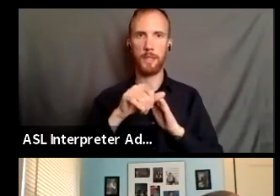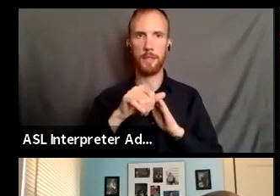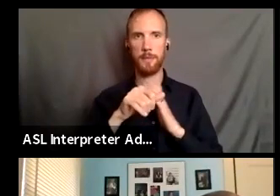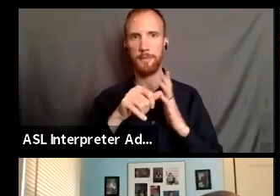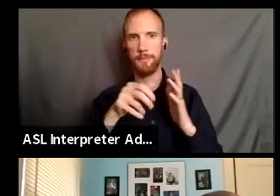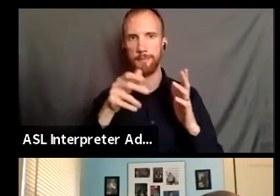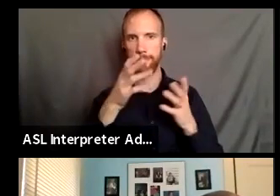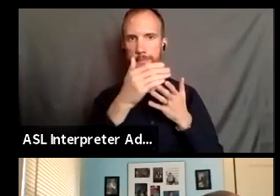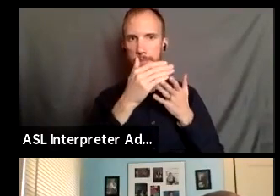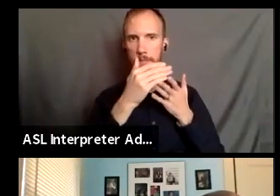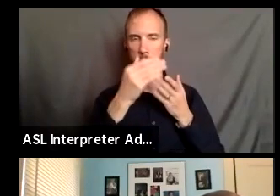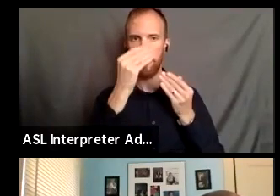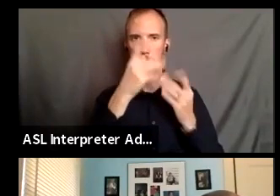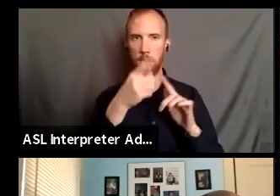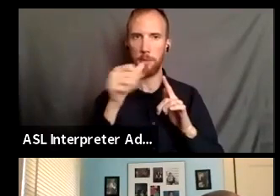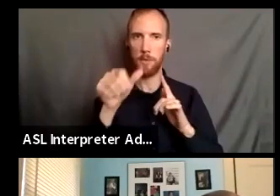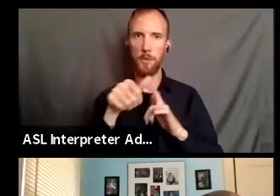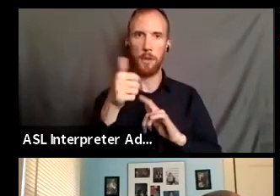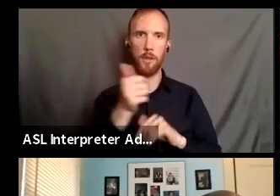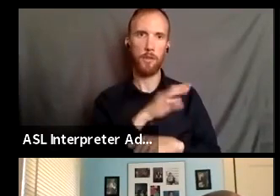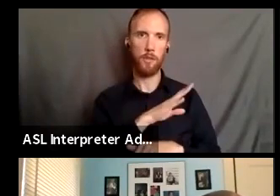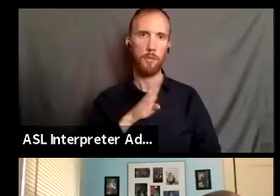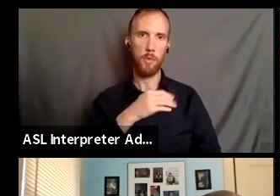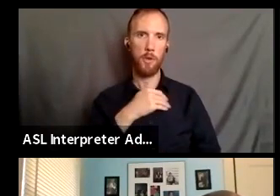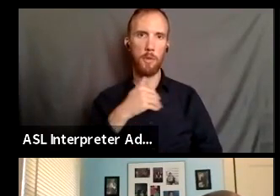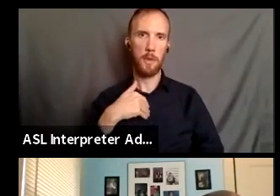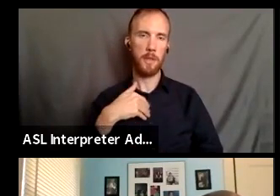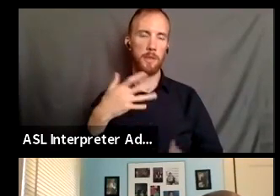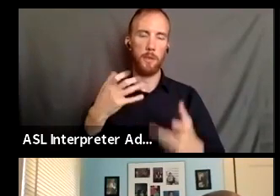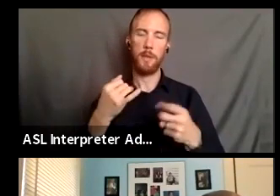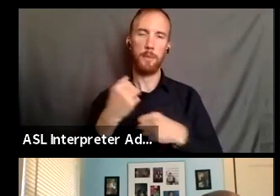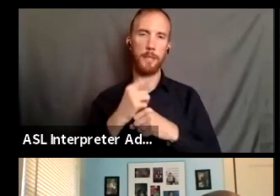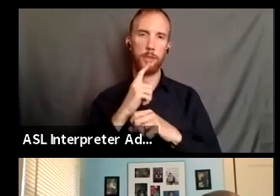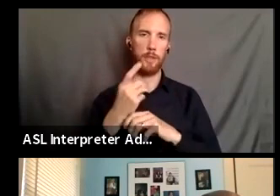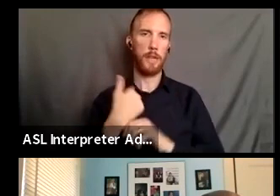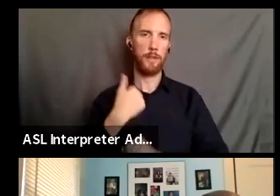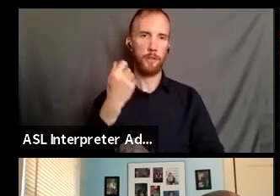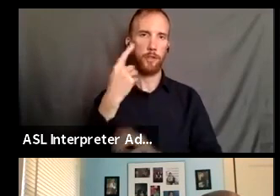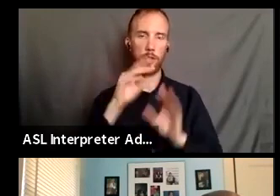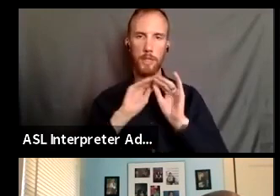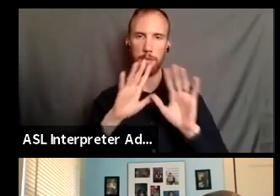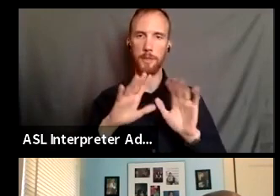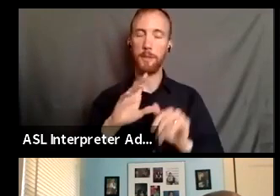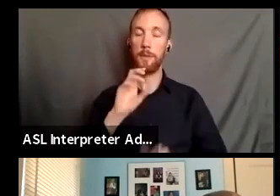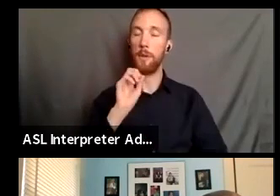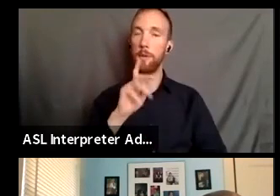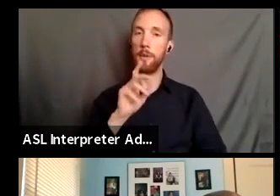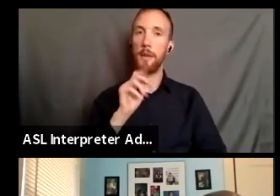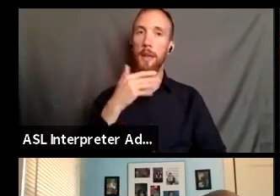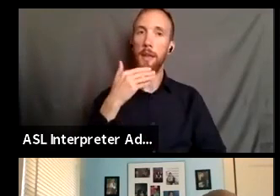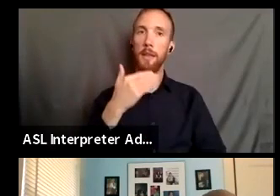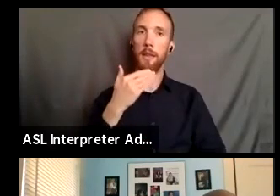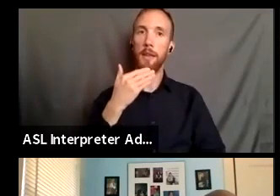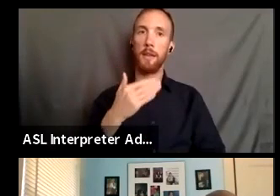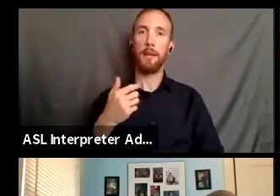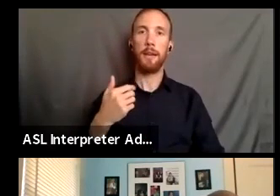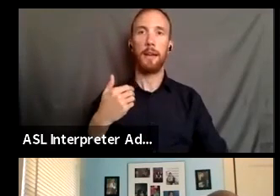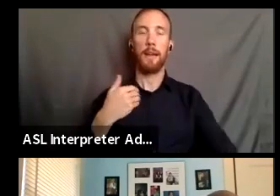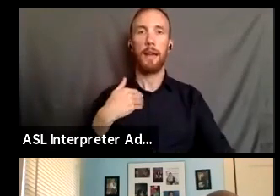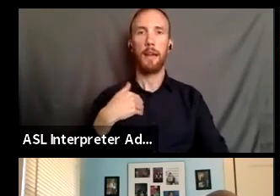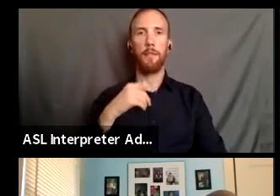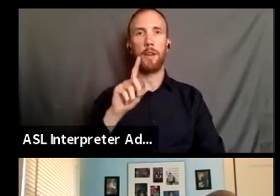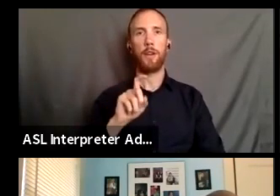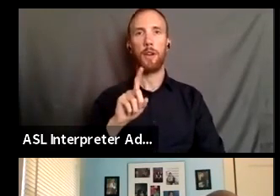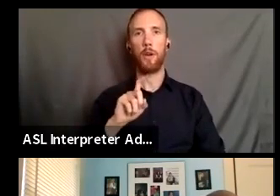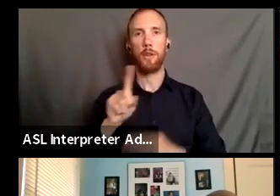clarify thank you thank you you know i i have a question uh about the uh the trauma and